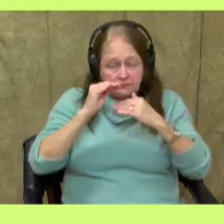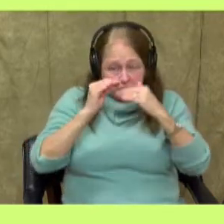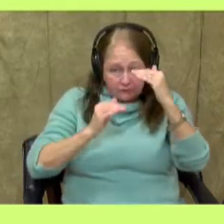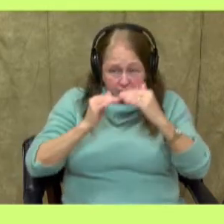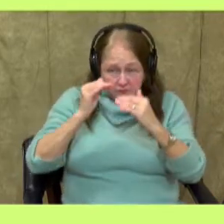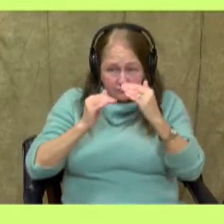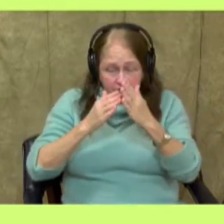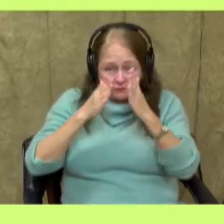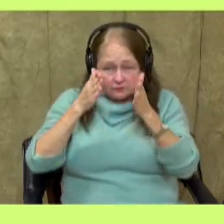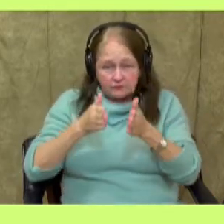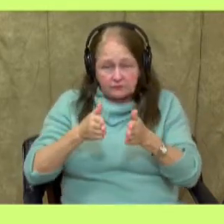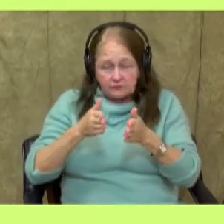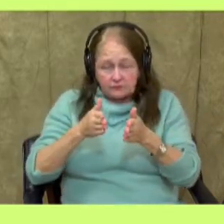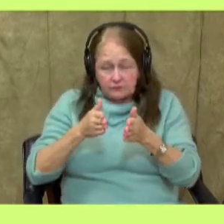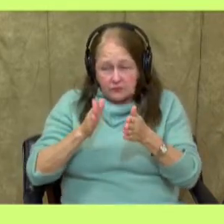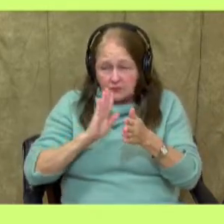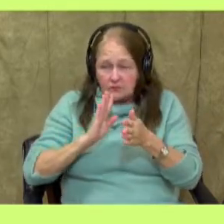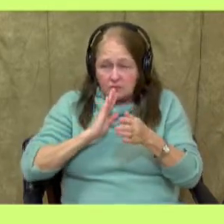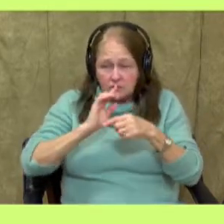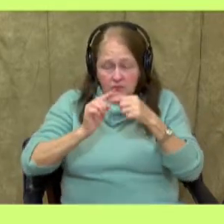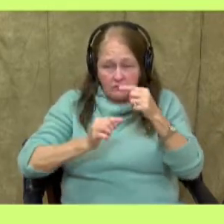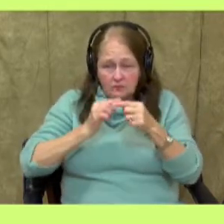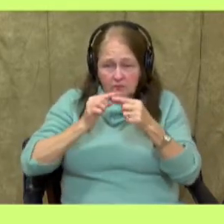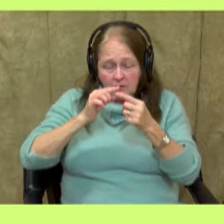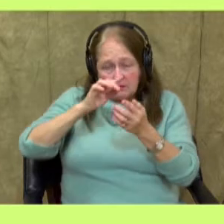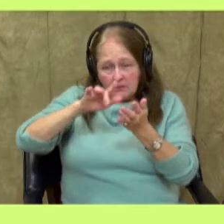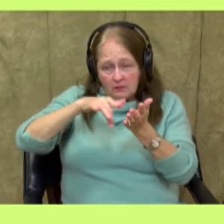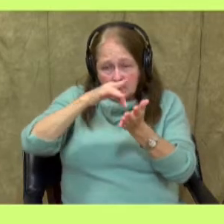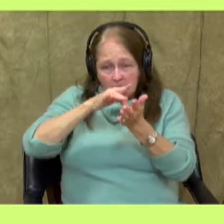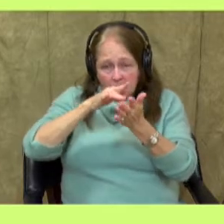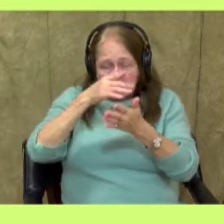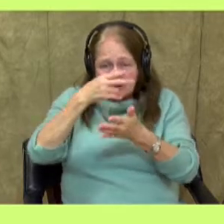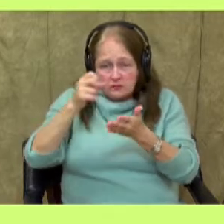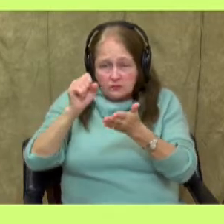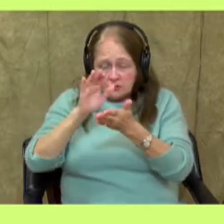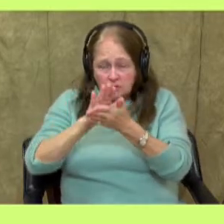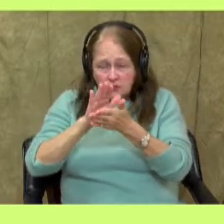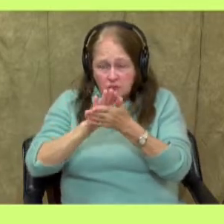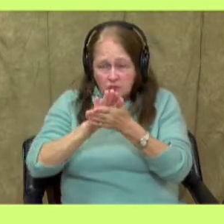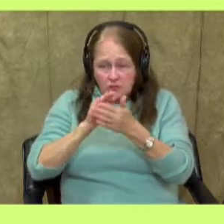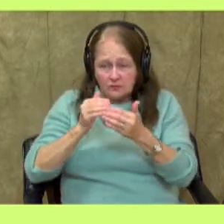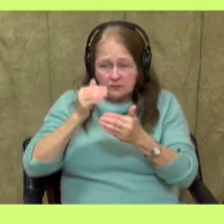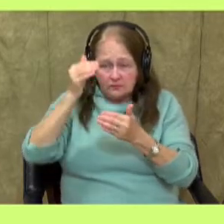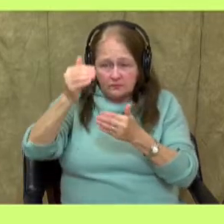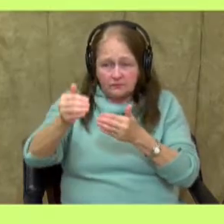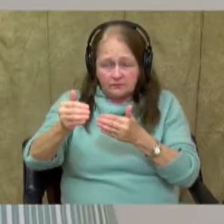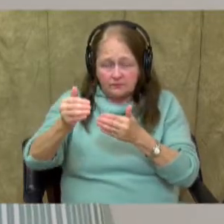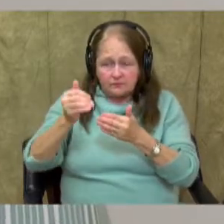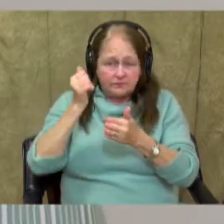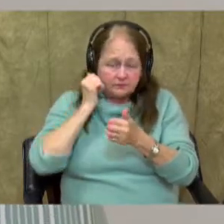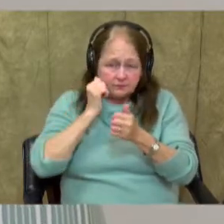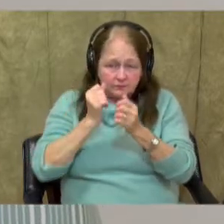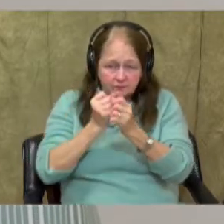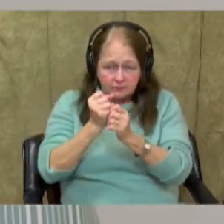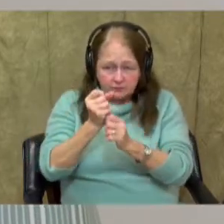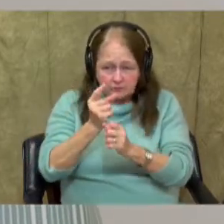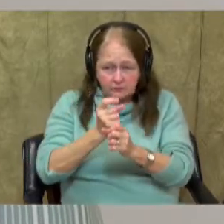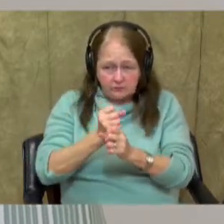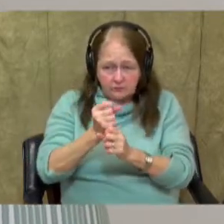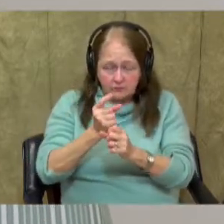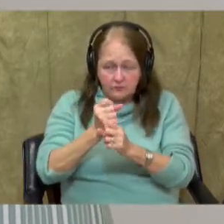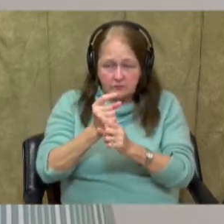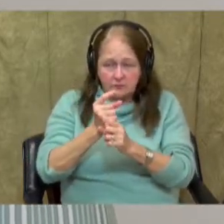of student, whether you're talking about middle school or high school or even beyond, every year that you go